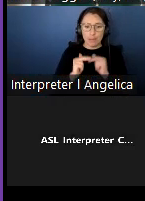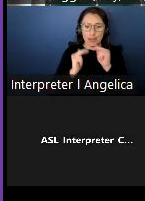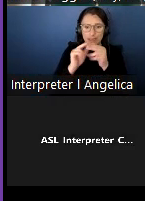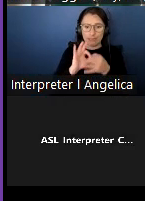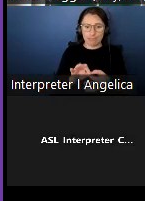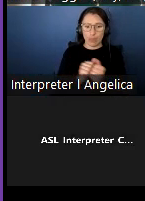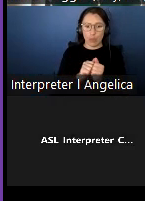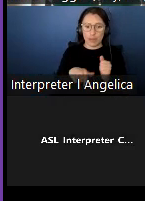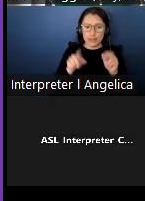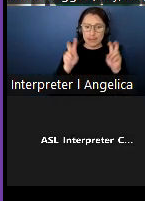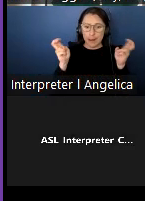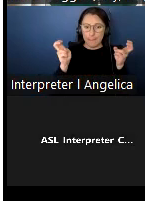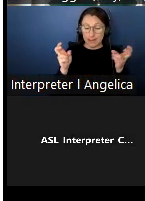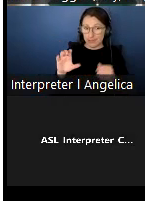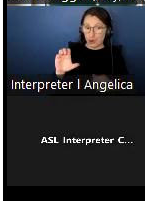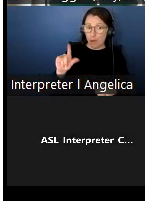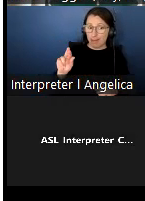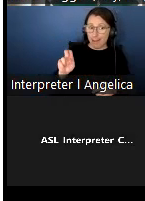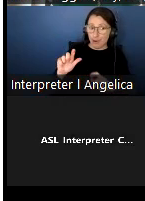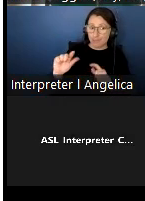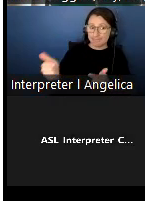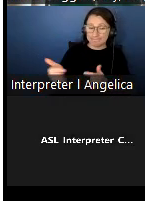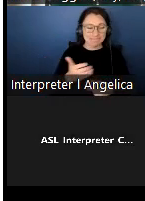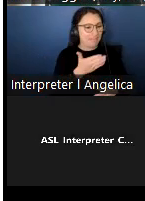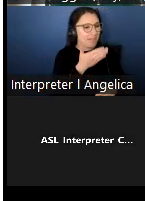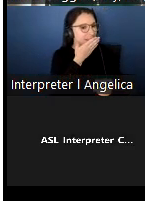Claire, it's to you. Thank you so much.